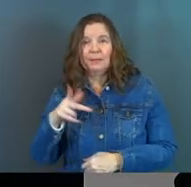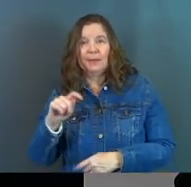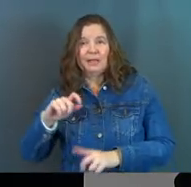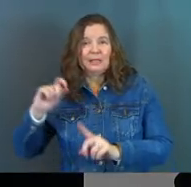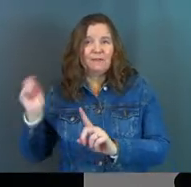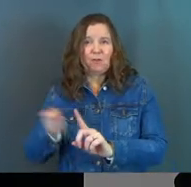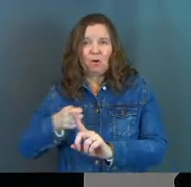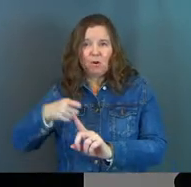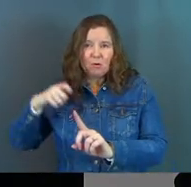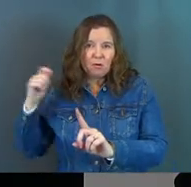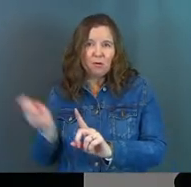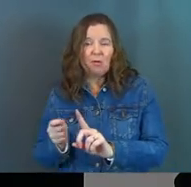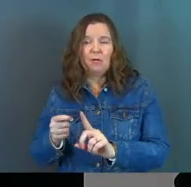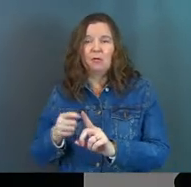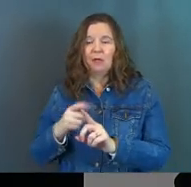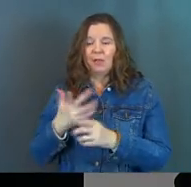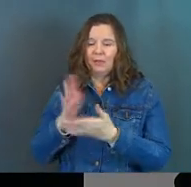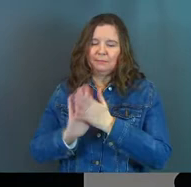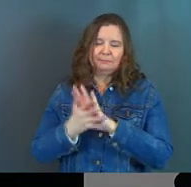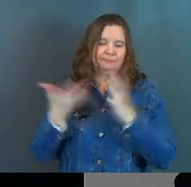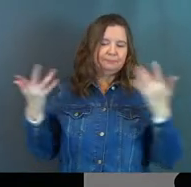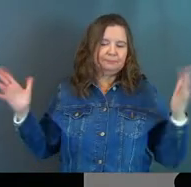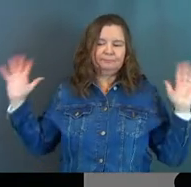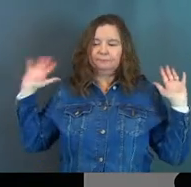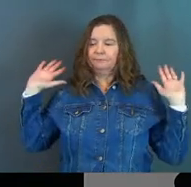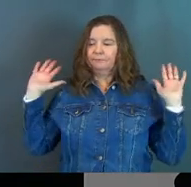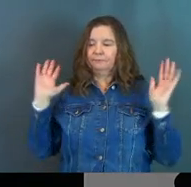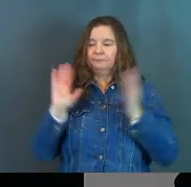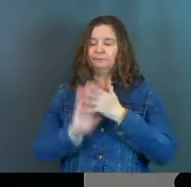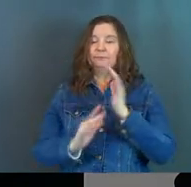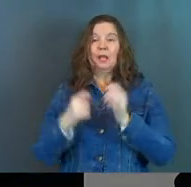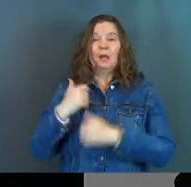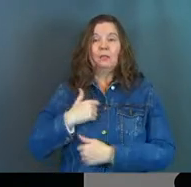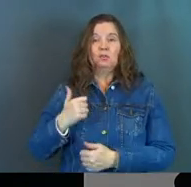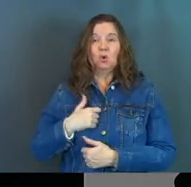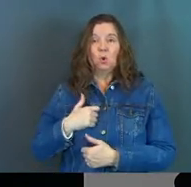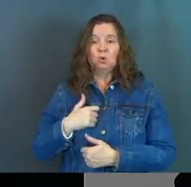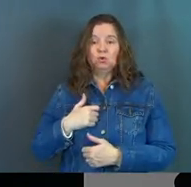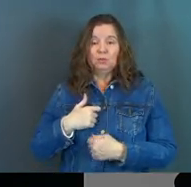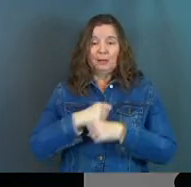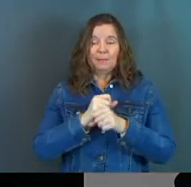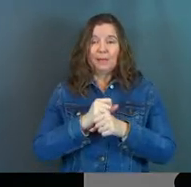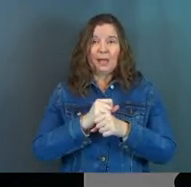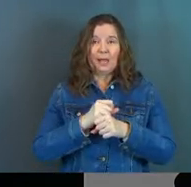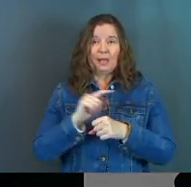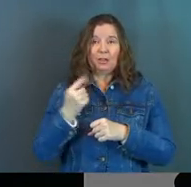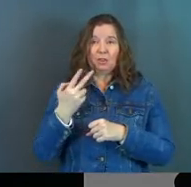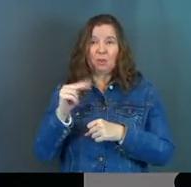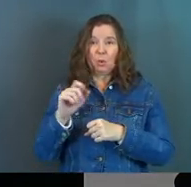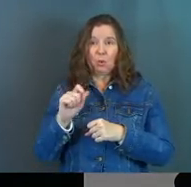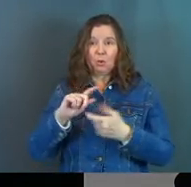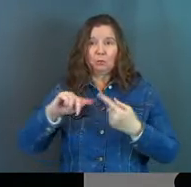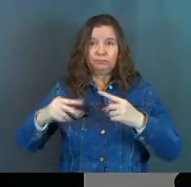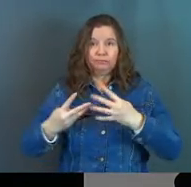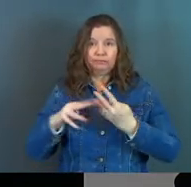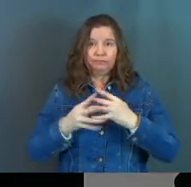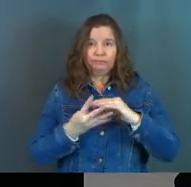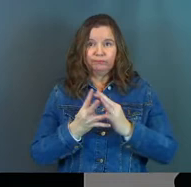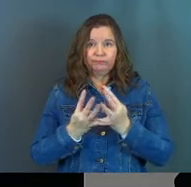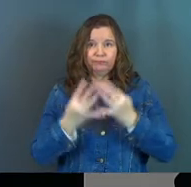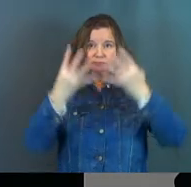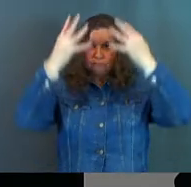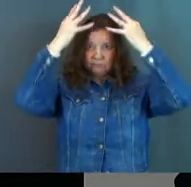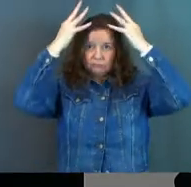him flogged, and Pilate washes his hands of him, and the soldiers put a crown of thorns on him.